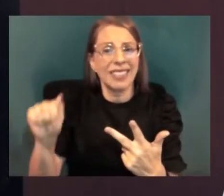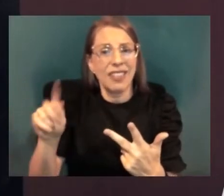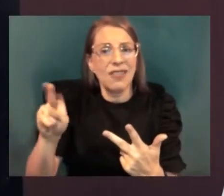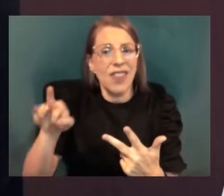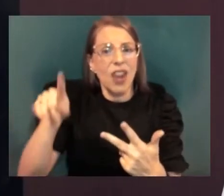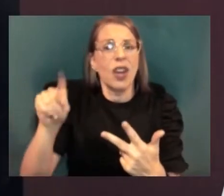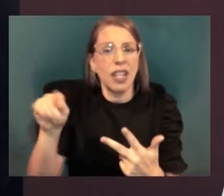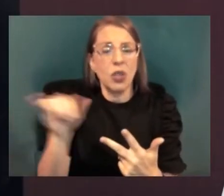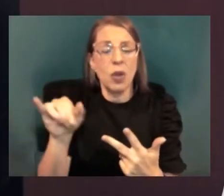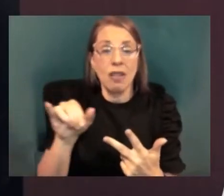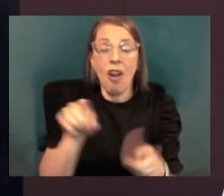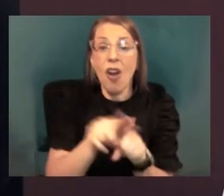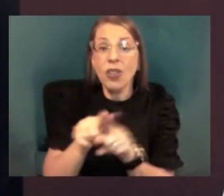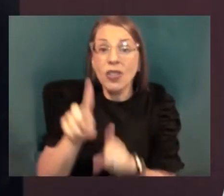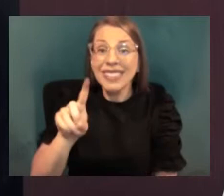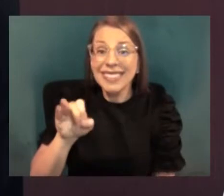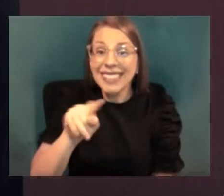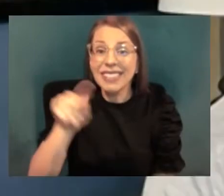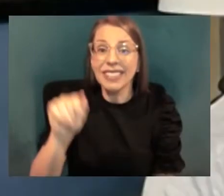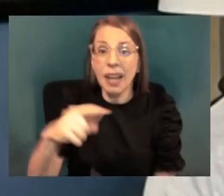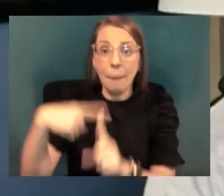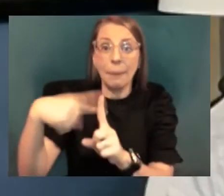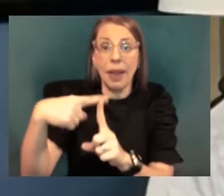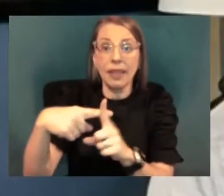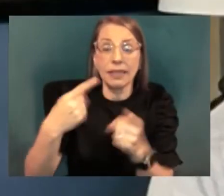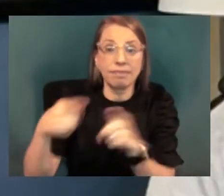Plus variant that's coming out of India. What do you think?